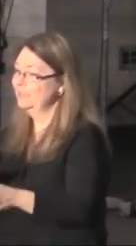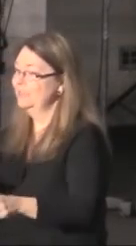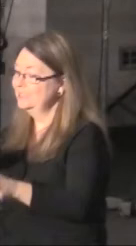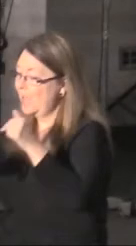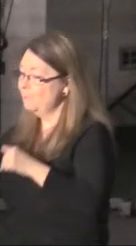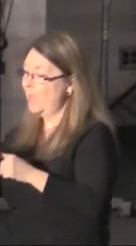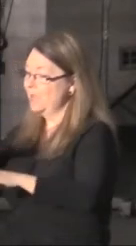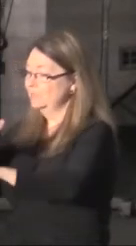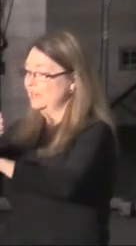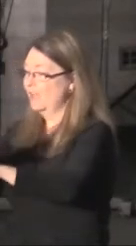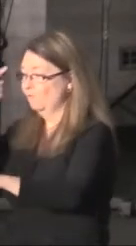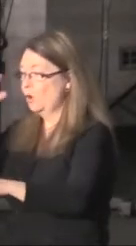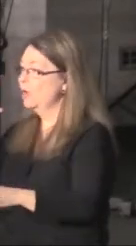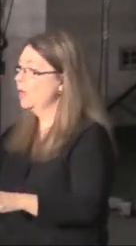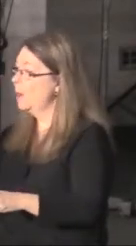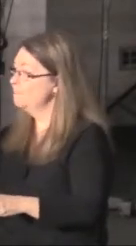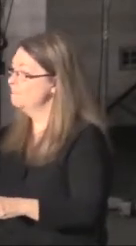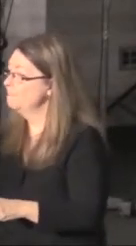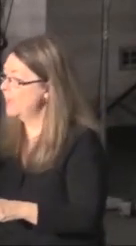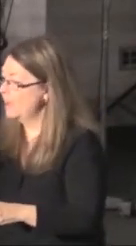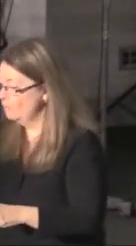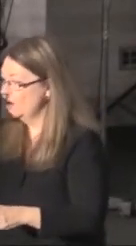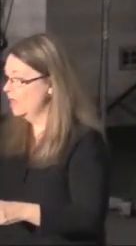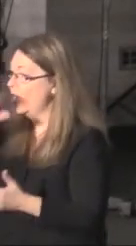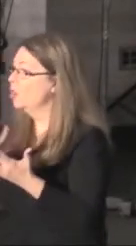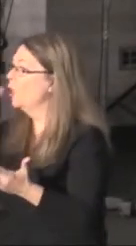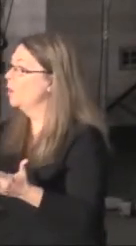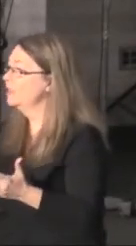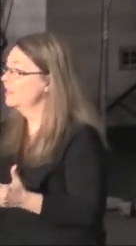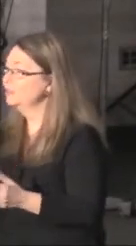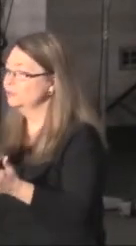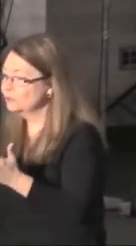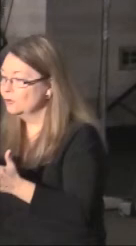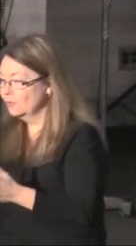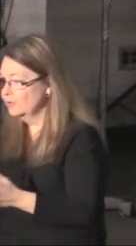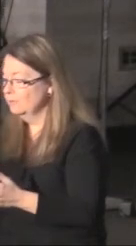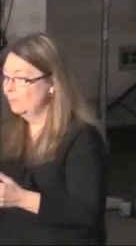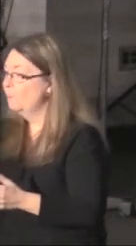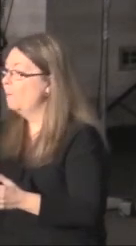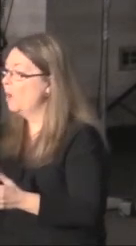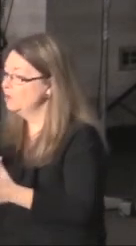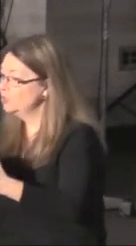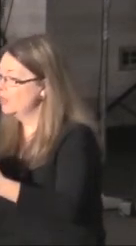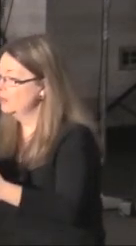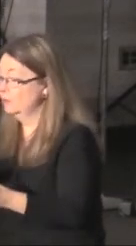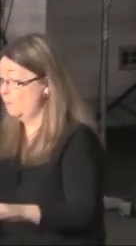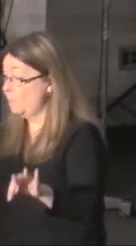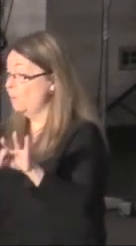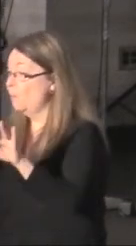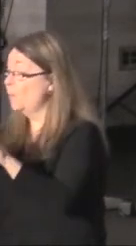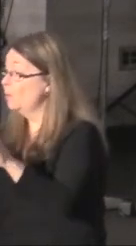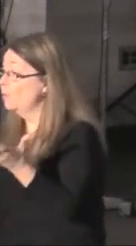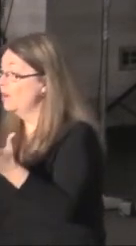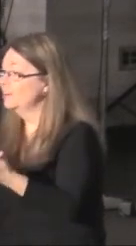a comeback for the glory of God. And that's the truth that Paul is sharing with us. What matters most is the